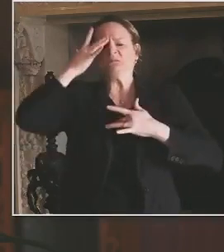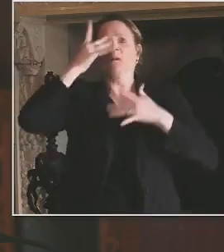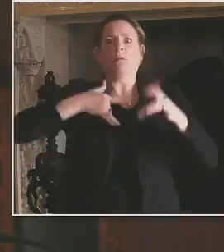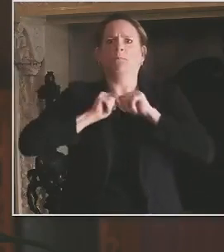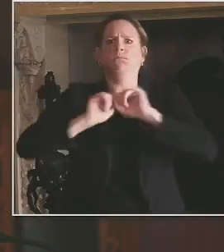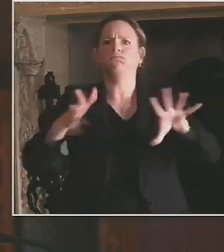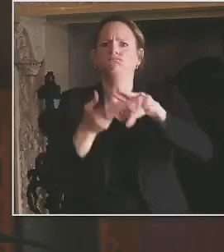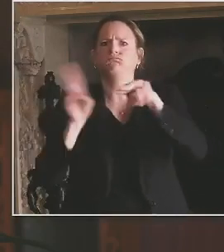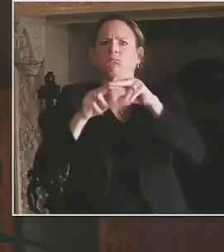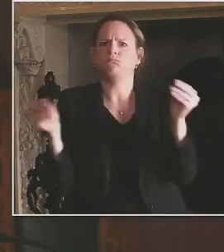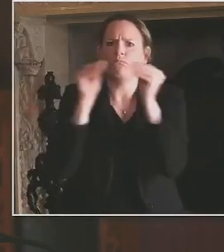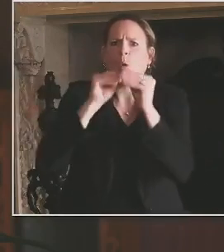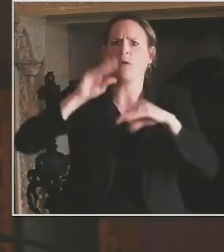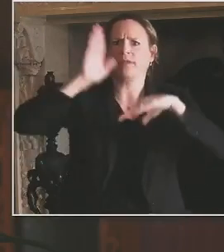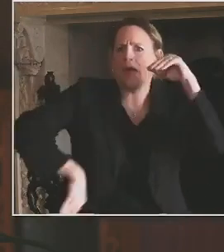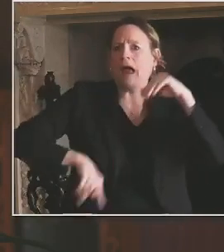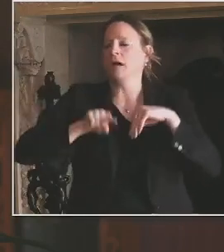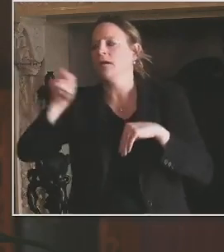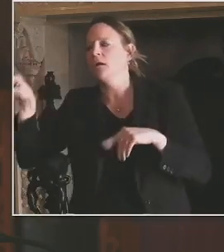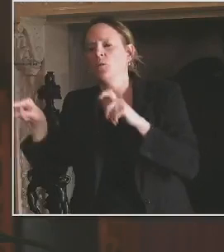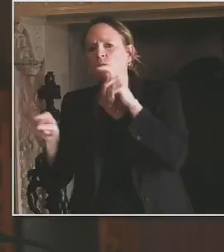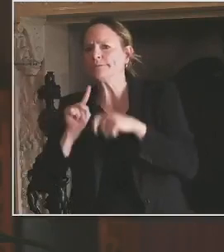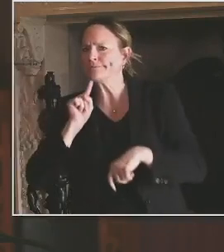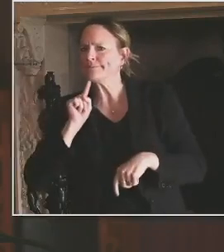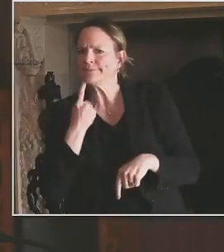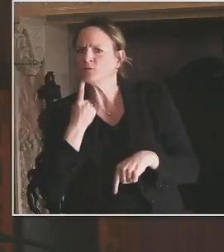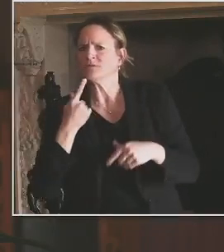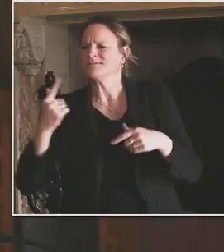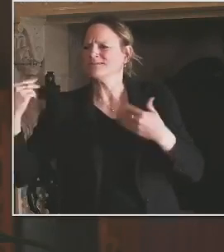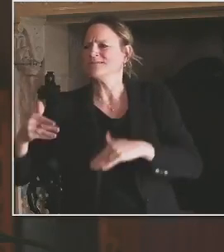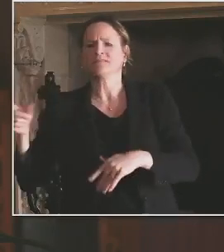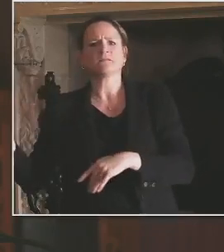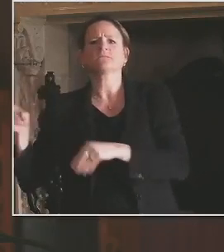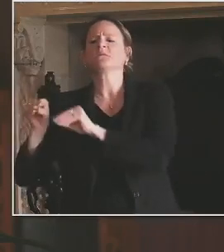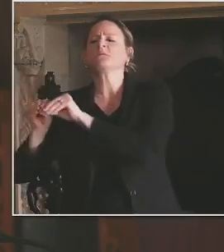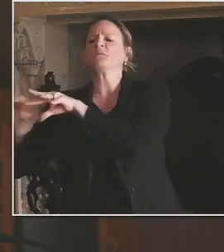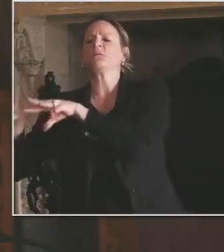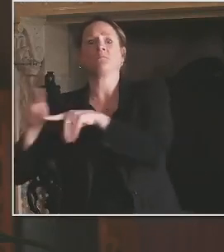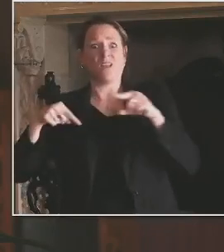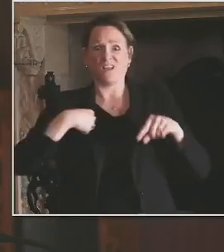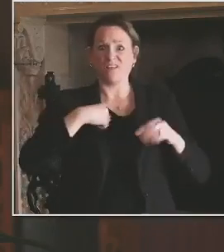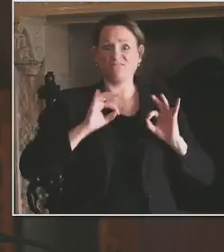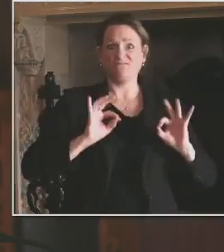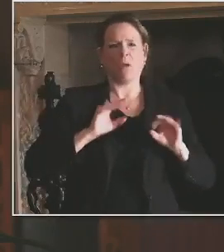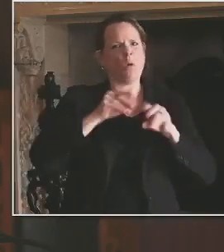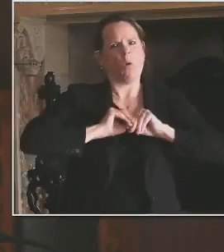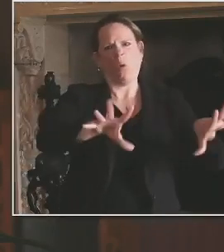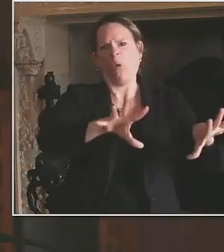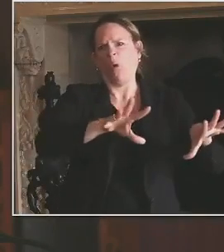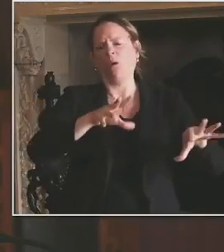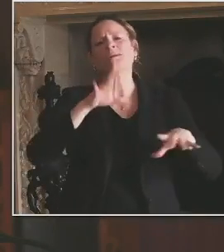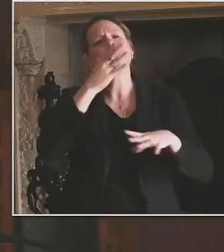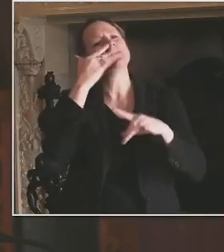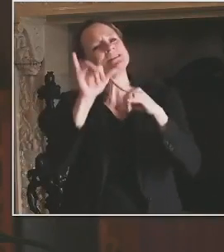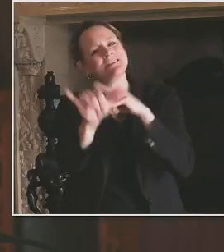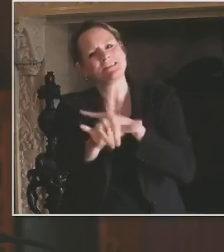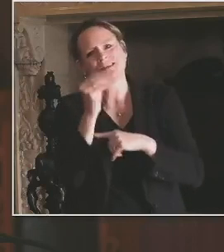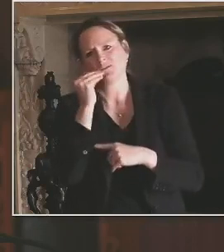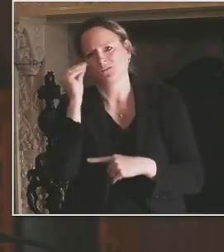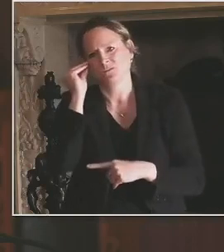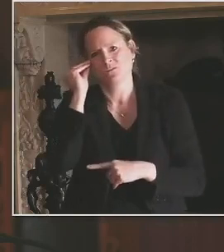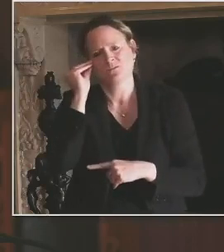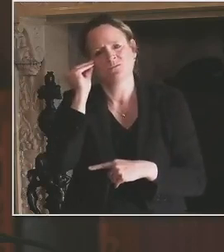because those folks are less likely to be interacting with large numbers of people. And that is why minimizing your interactions with